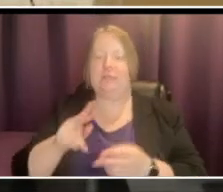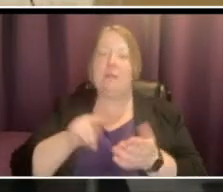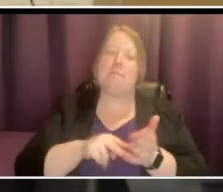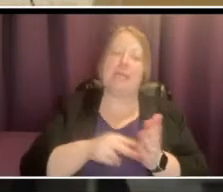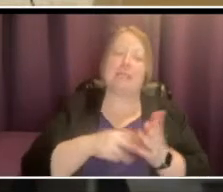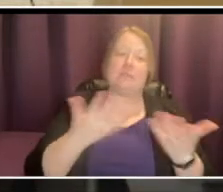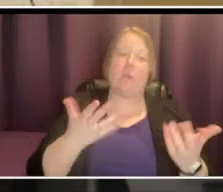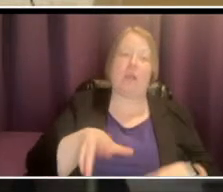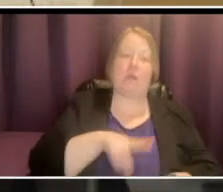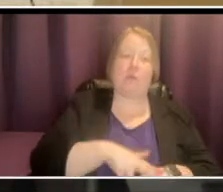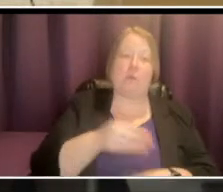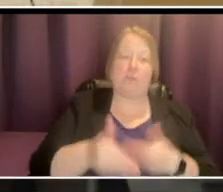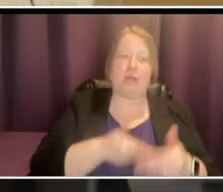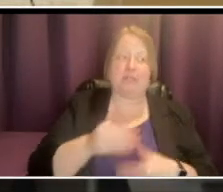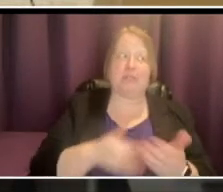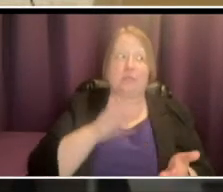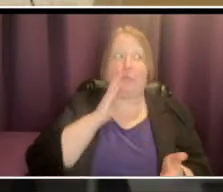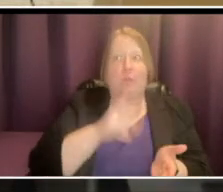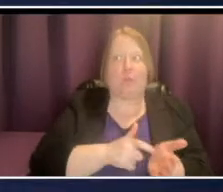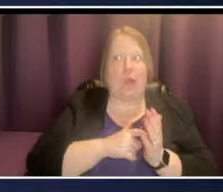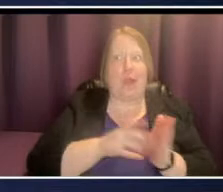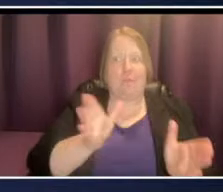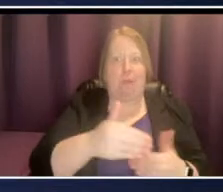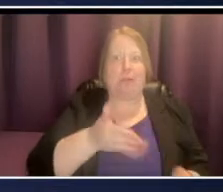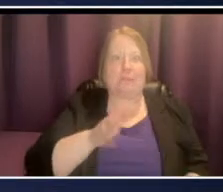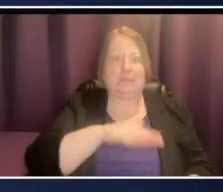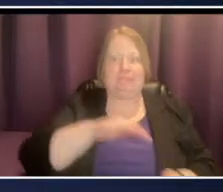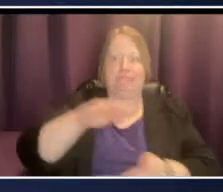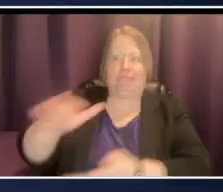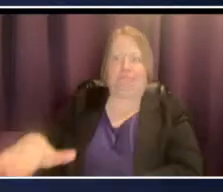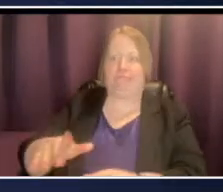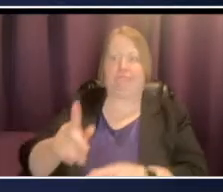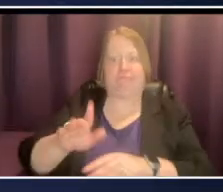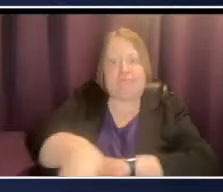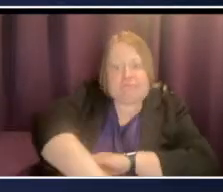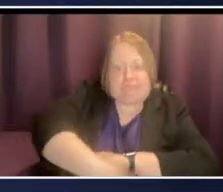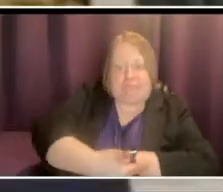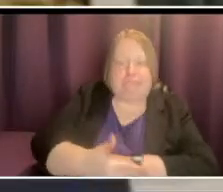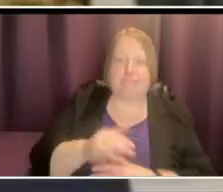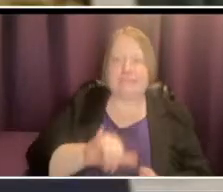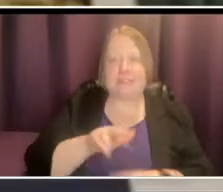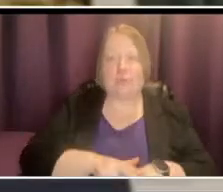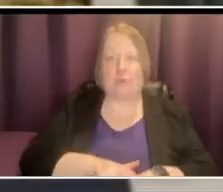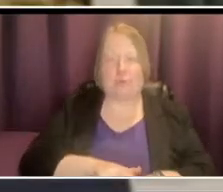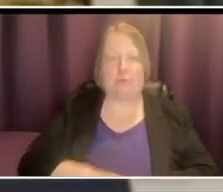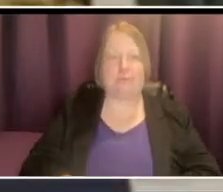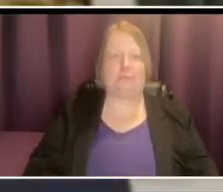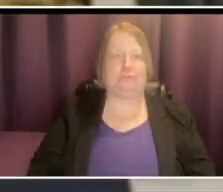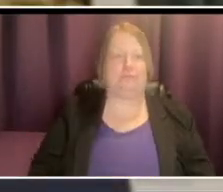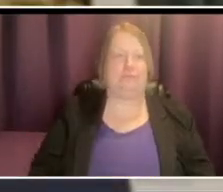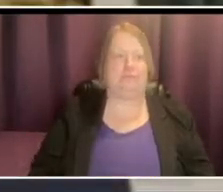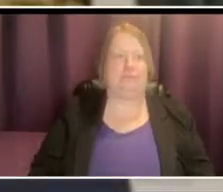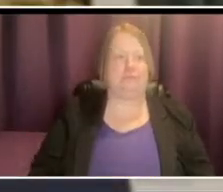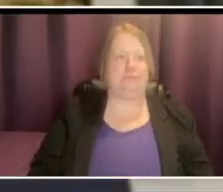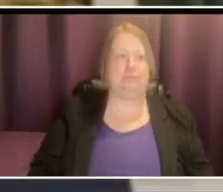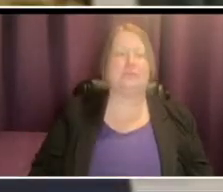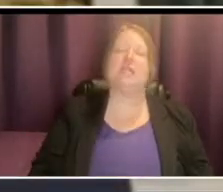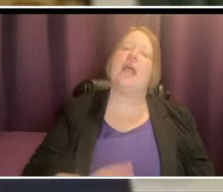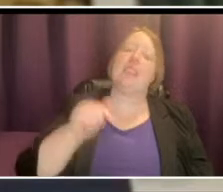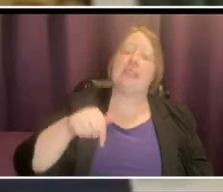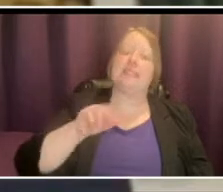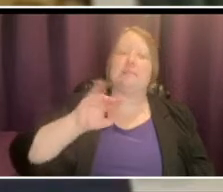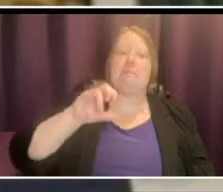would involve boxes coming in at all different hours. This is Michigan.